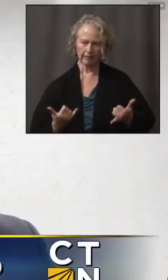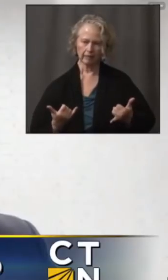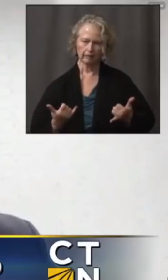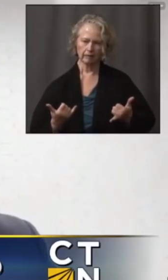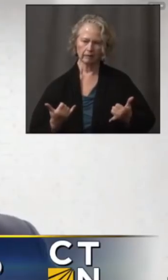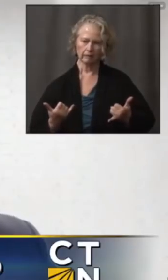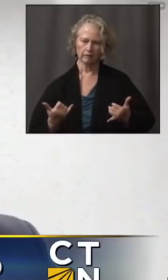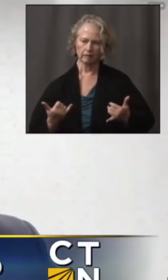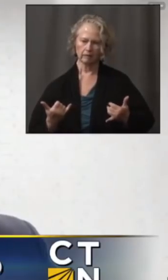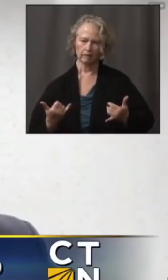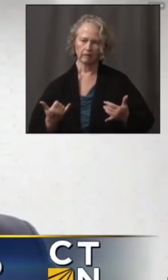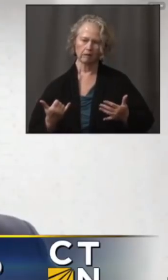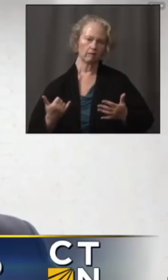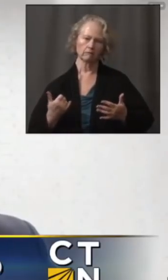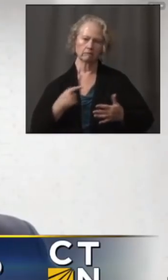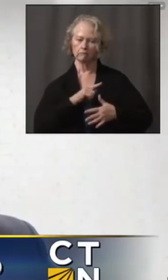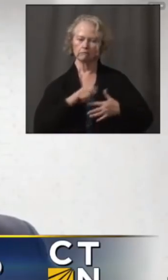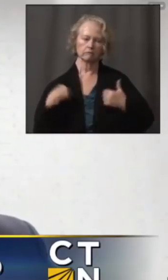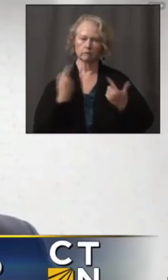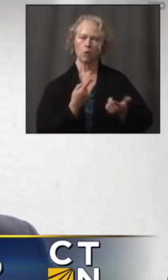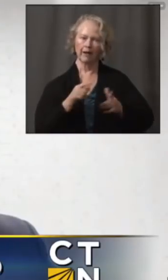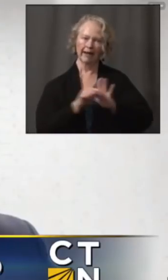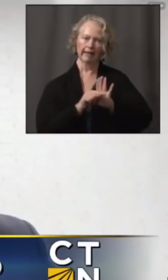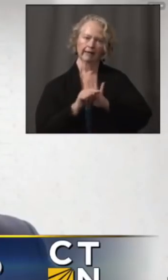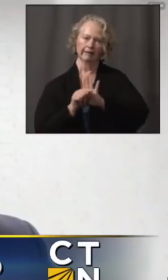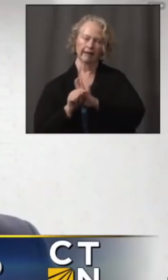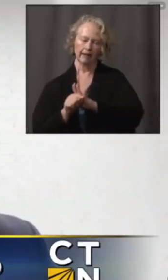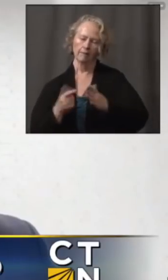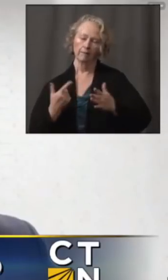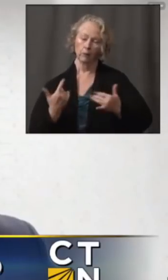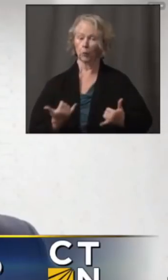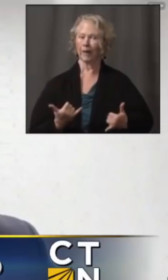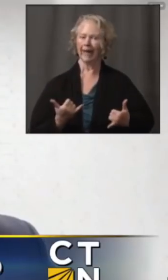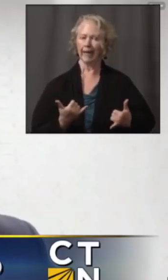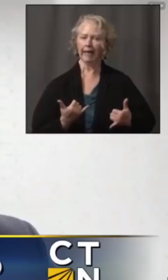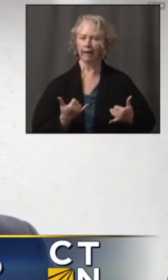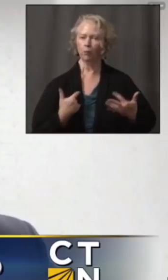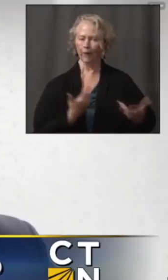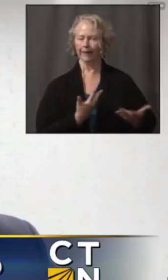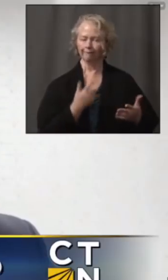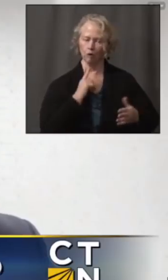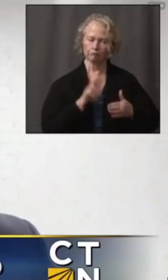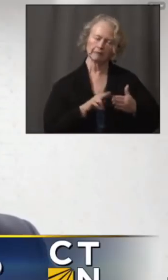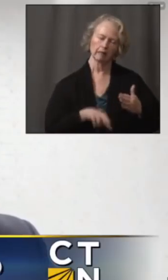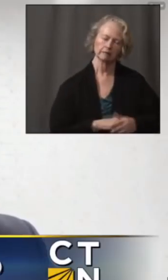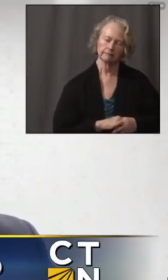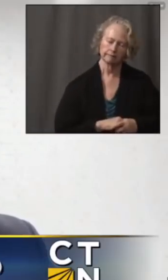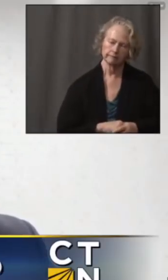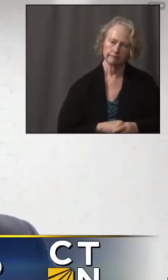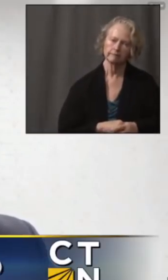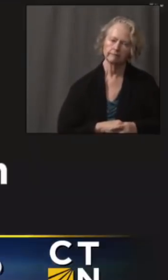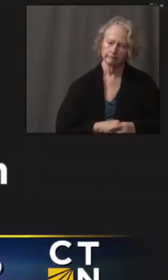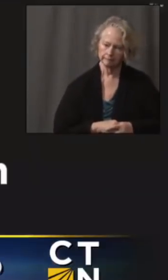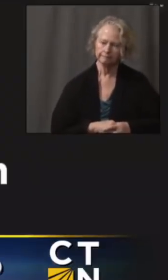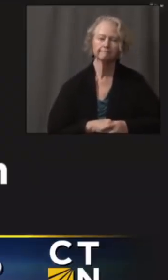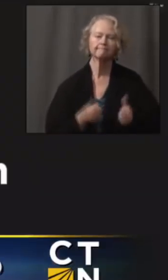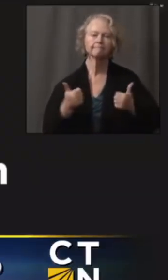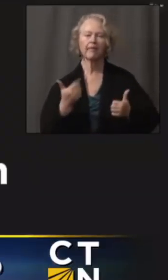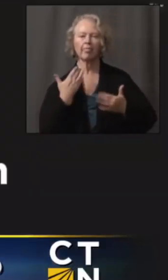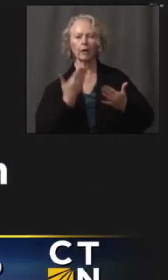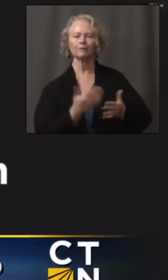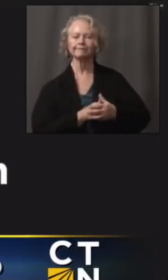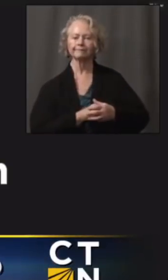with all of it being negative, waiting the test for Monday. Got it. Thank you,